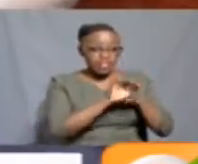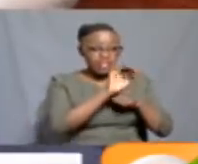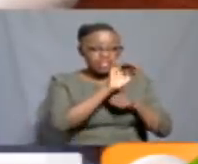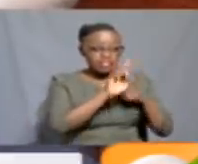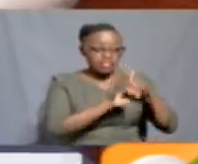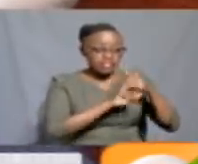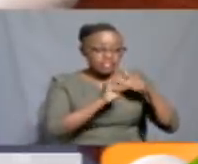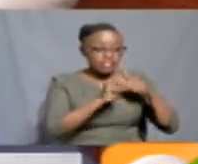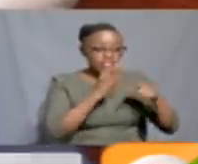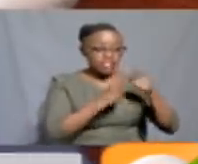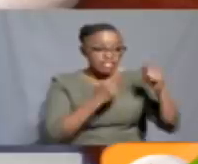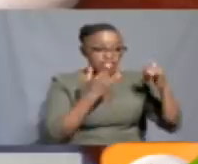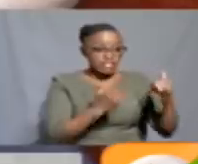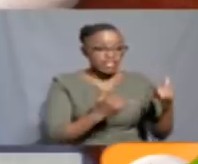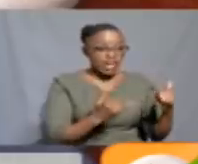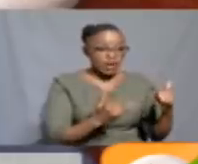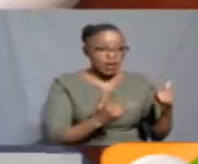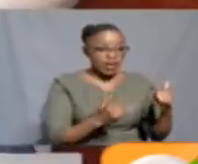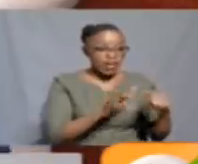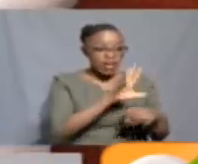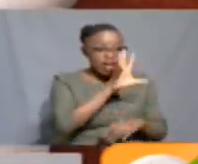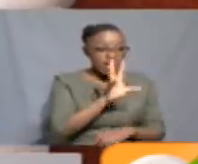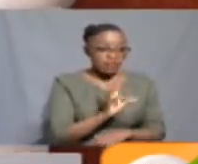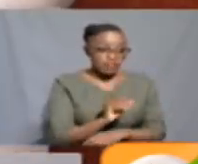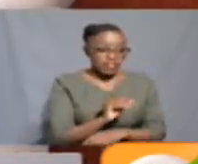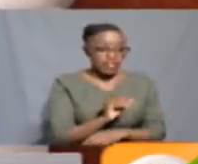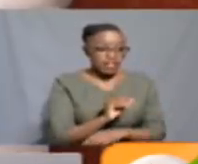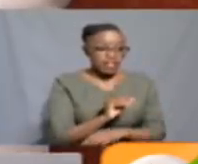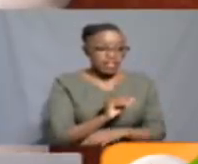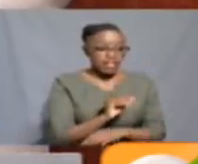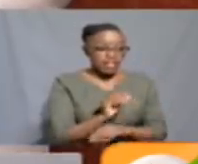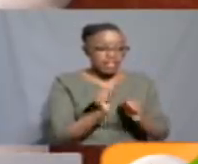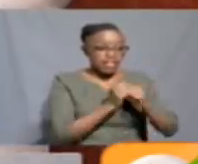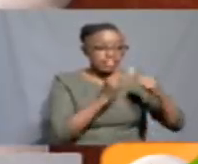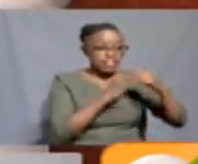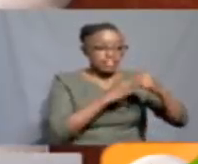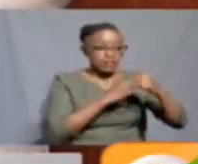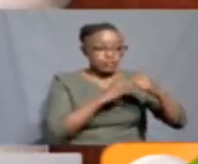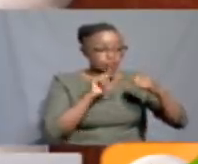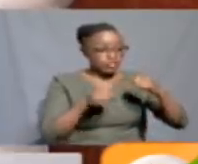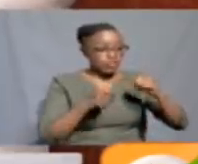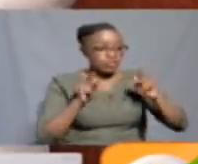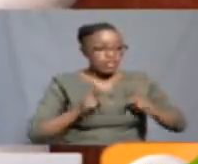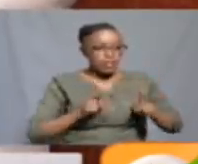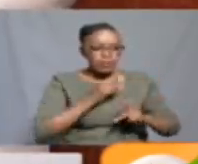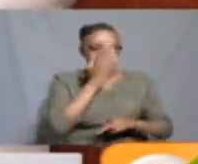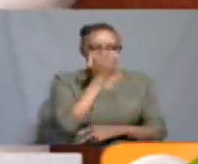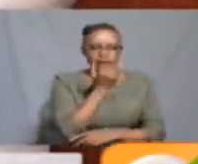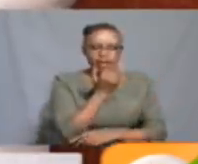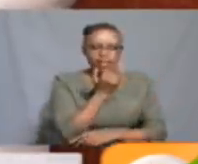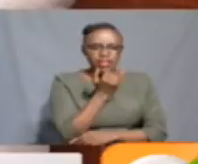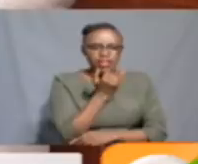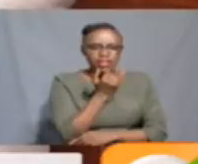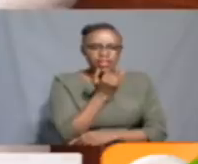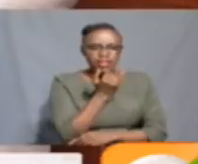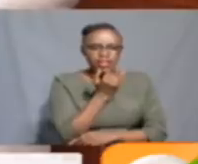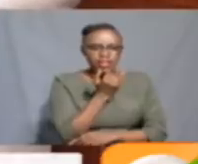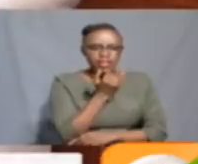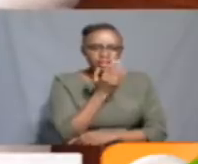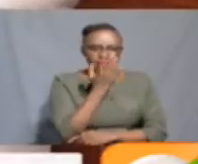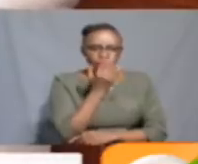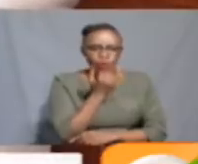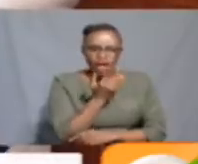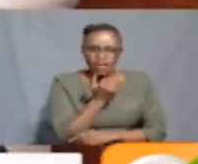60 years now in Africa, 18,000 people. Why? Because